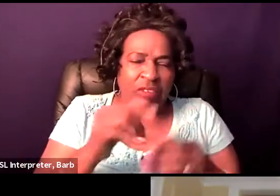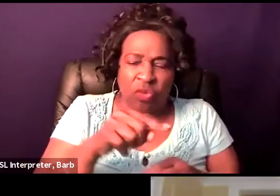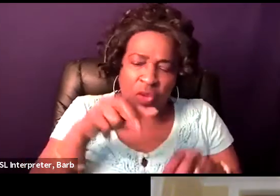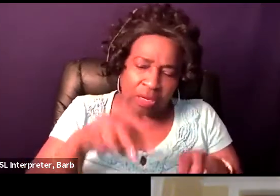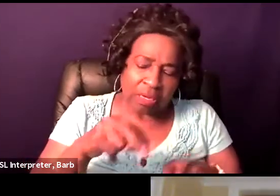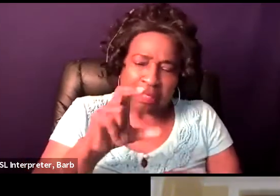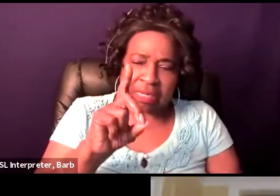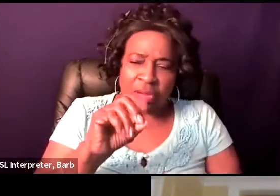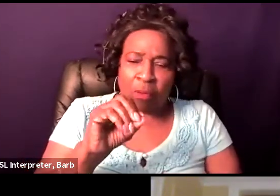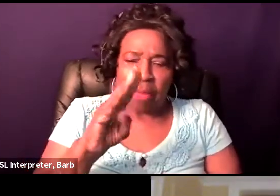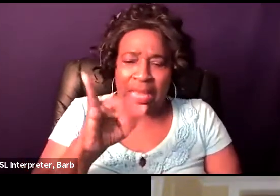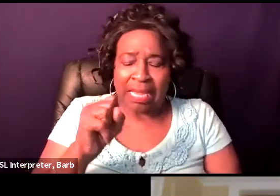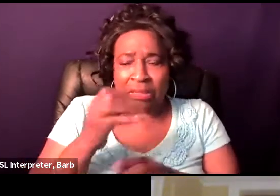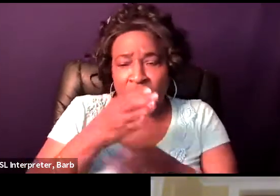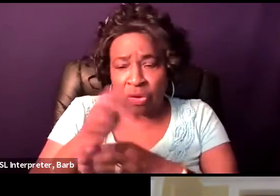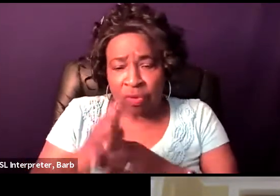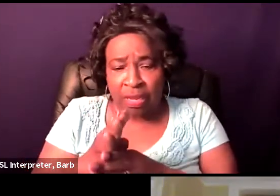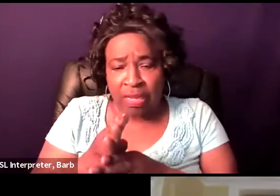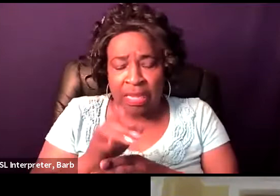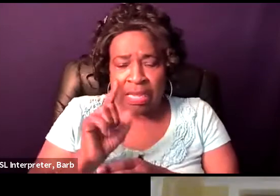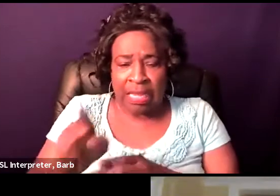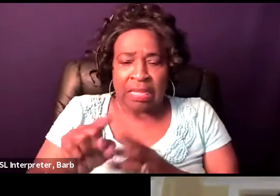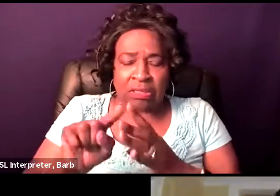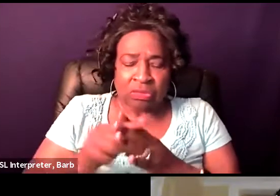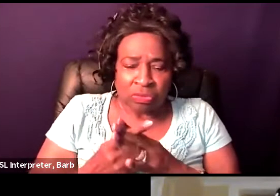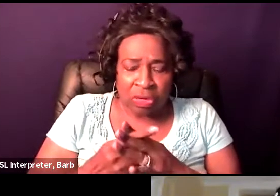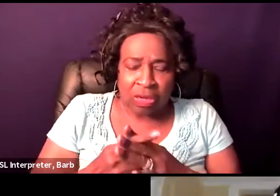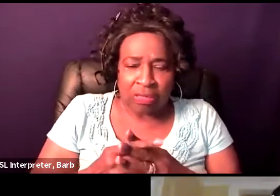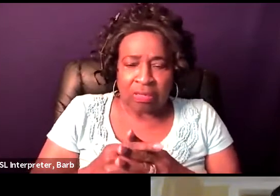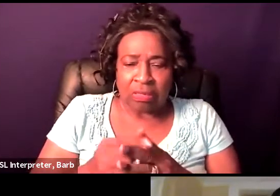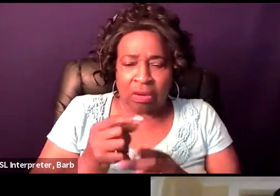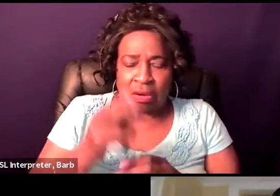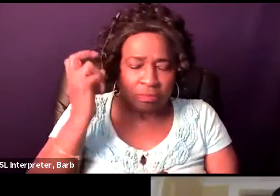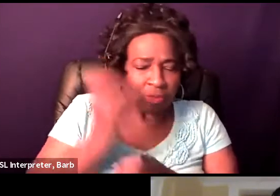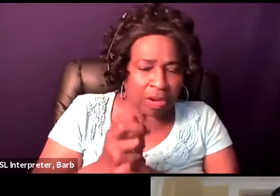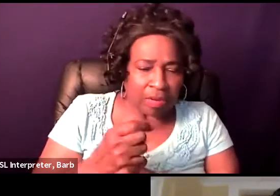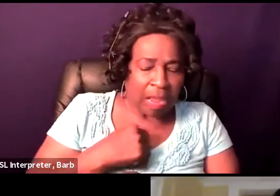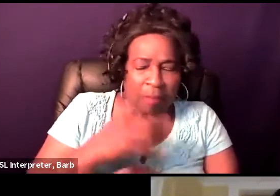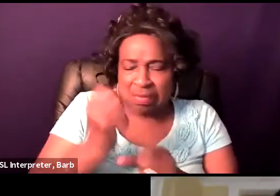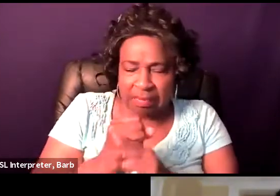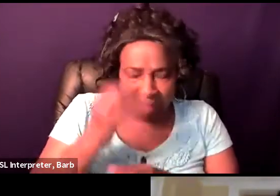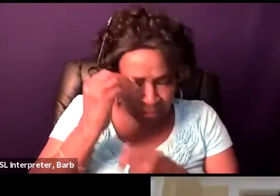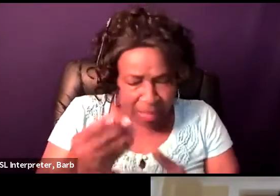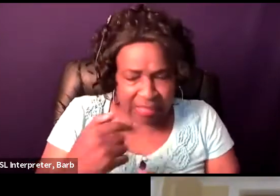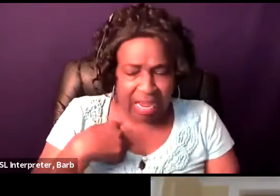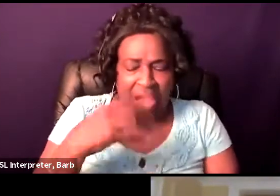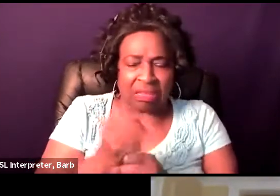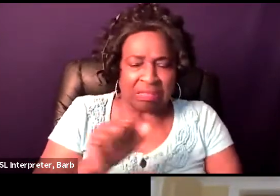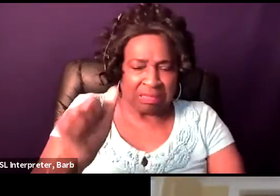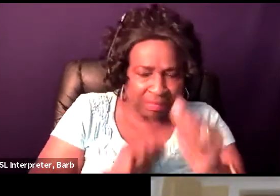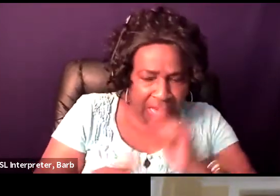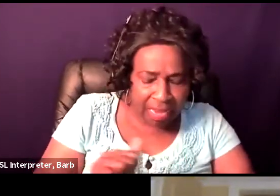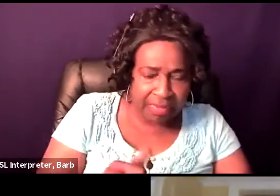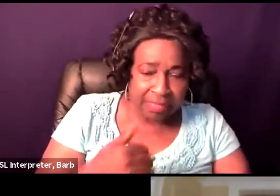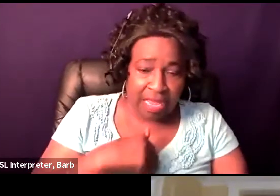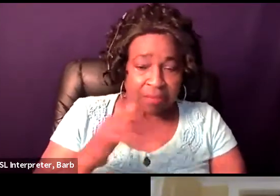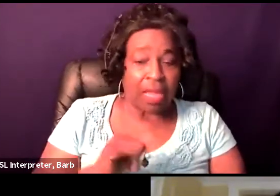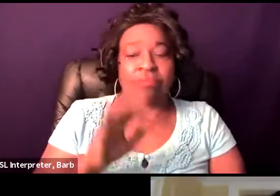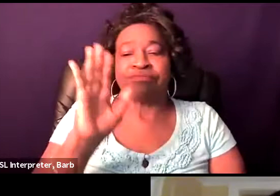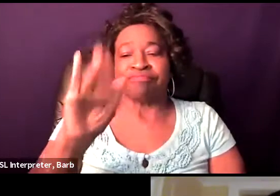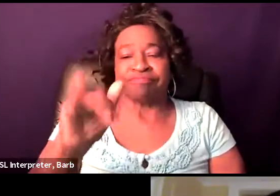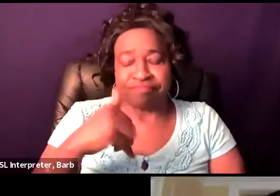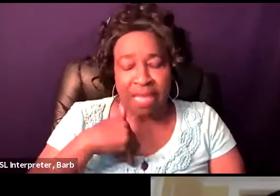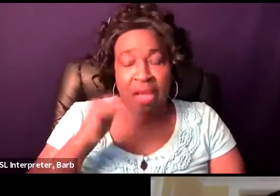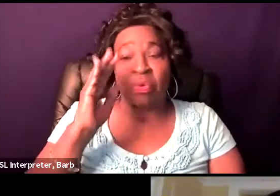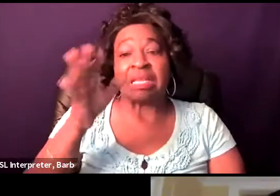he started out as a hardcore, like, I'm gonna get the data, I'm gonna get the science. And then he was like, I'm gonna tell y'all some stories. Like, we gonna get into science